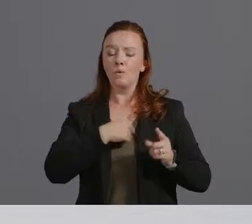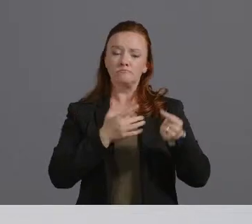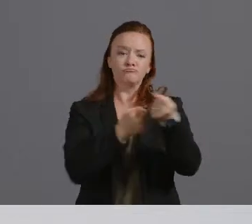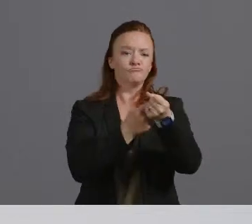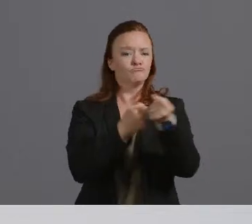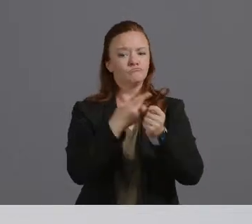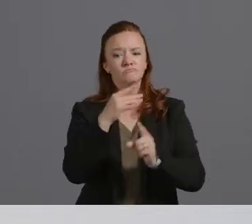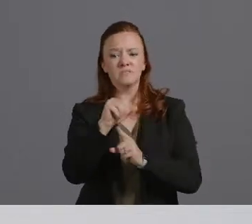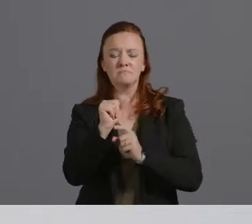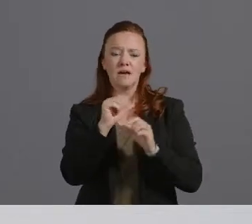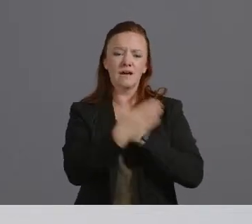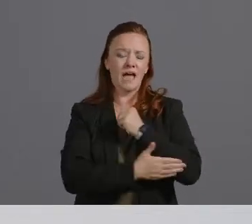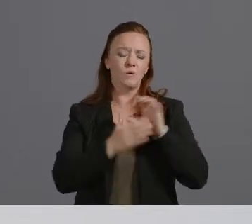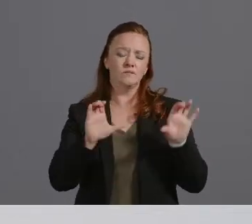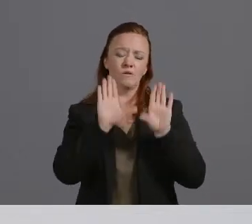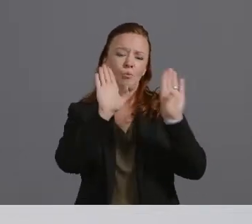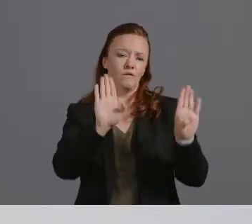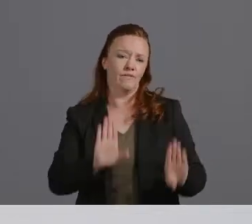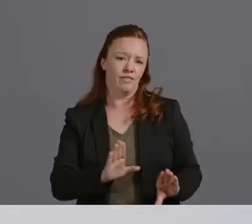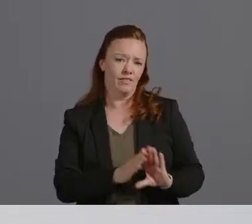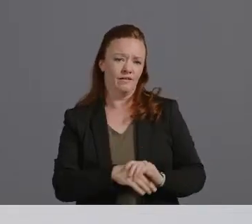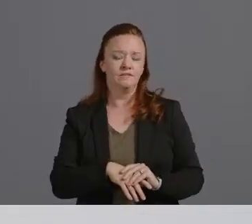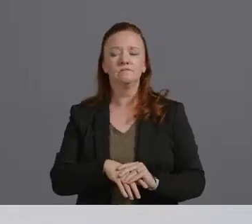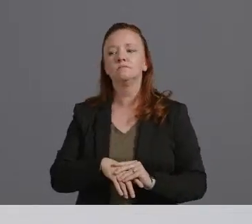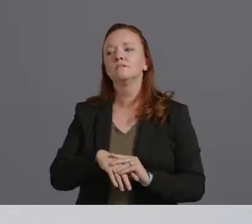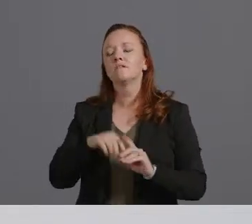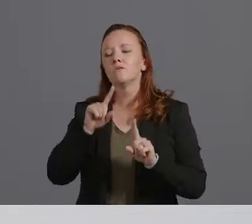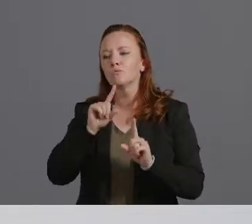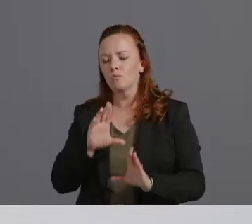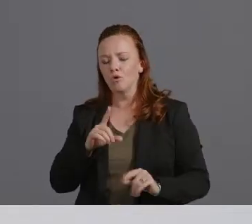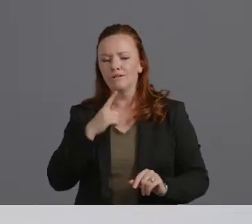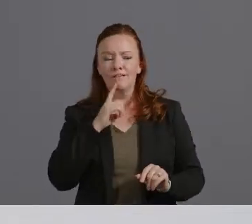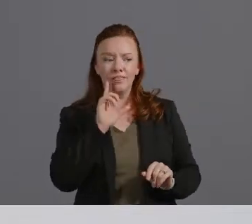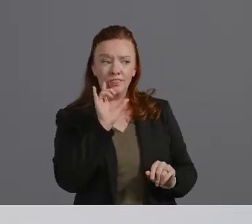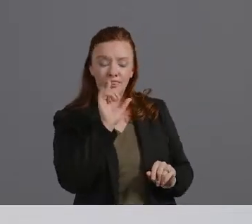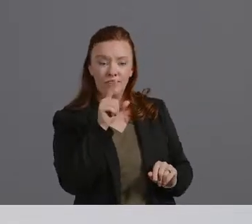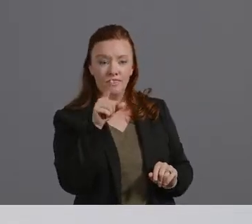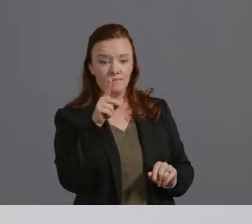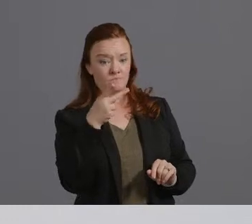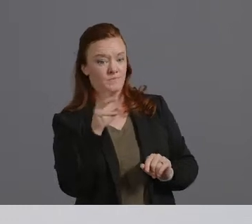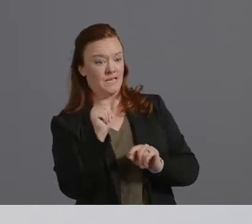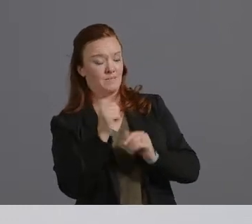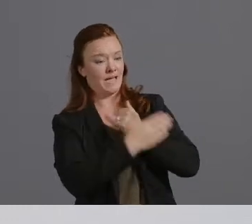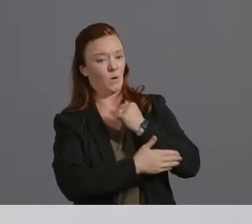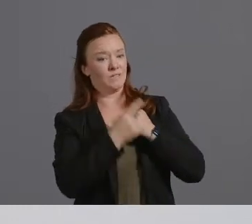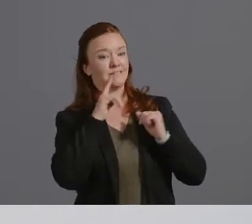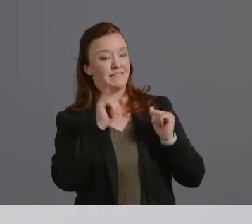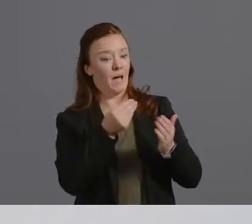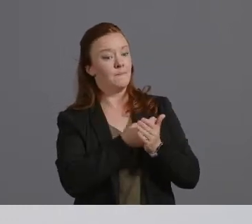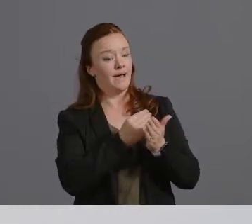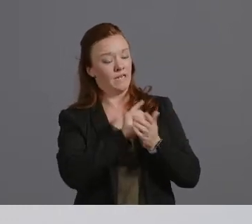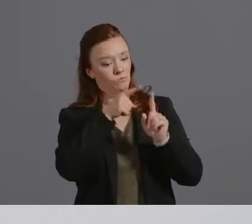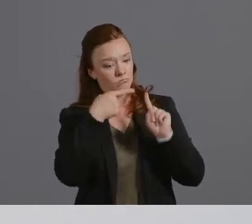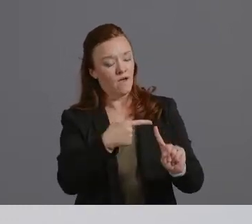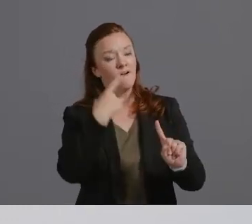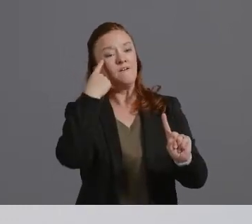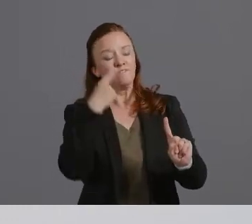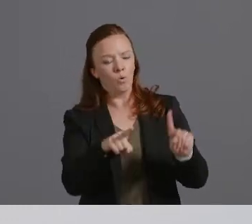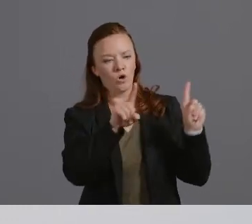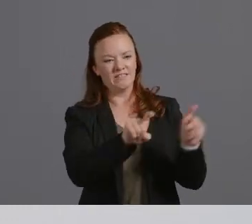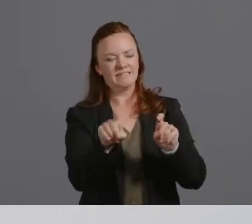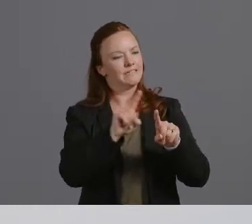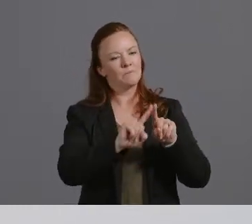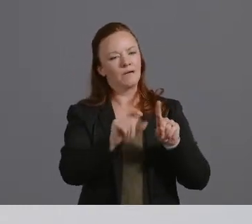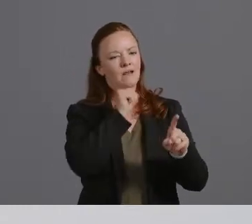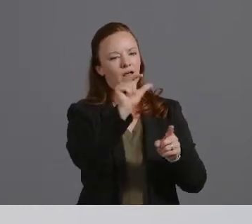job. They say that this money was allocated for this particular purpose for testing, but yet it's not being